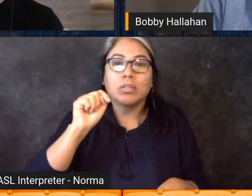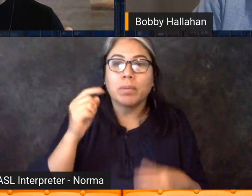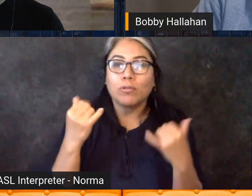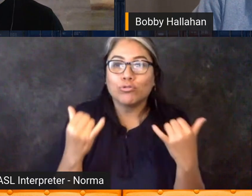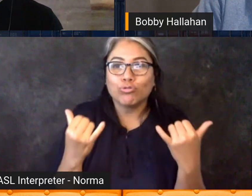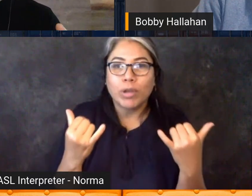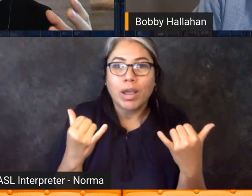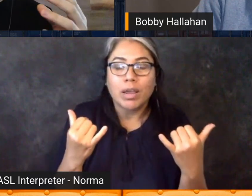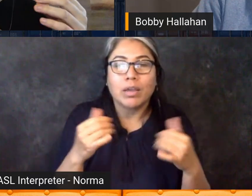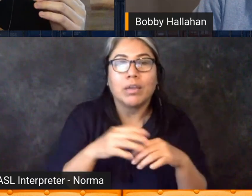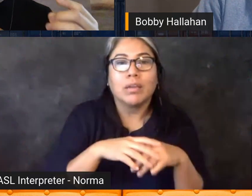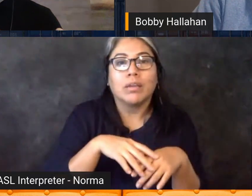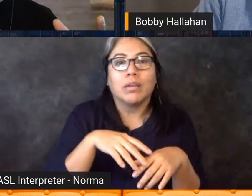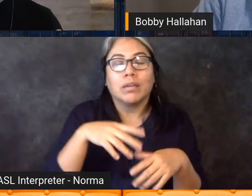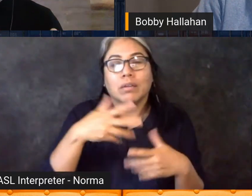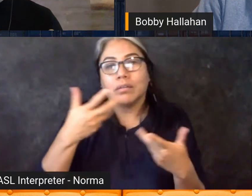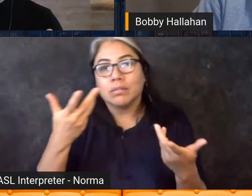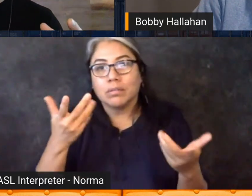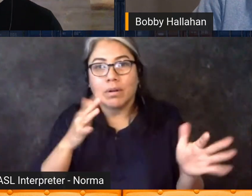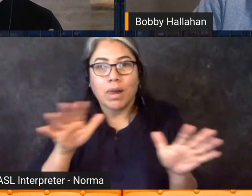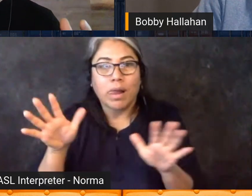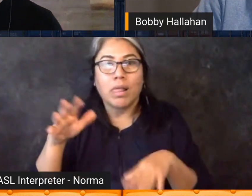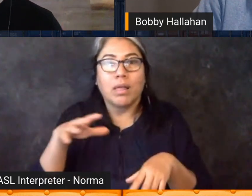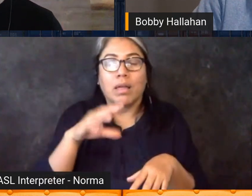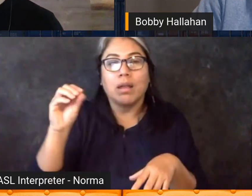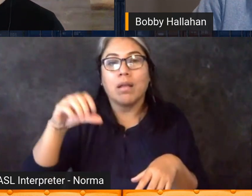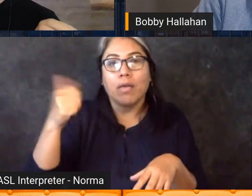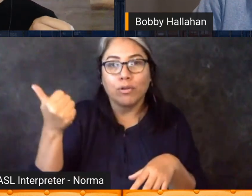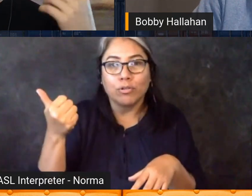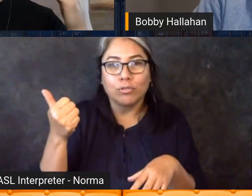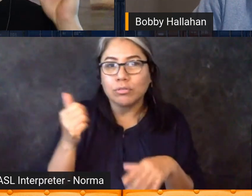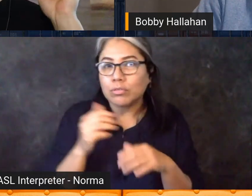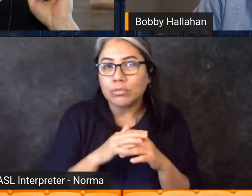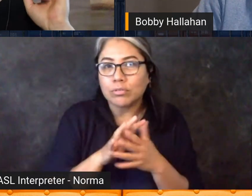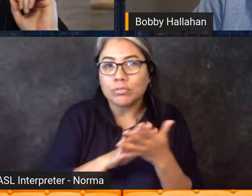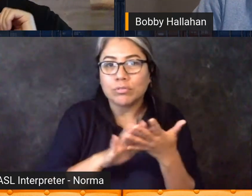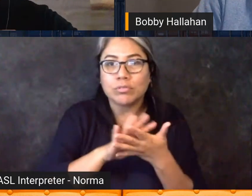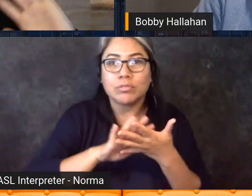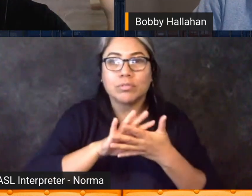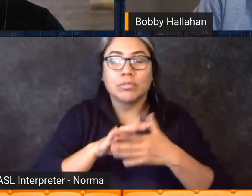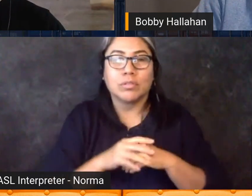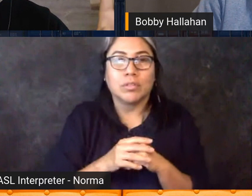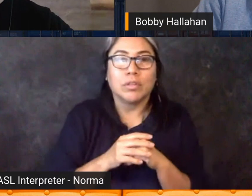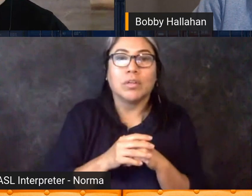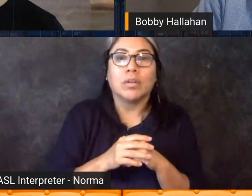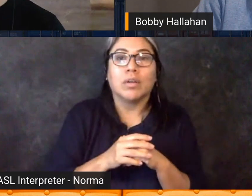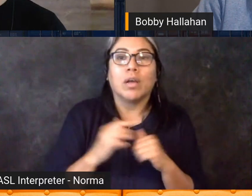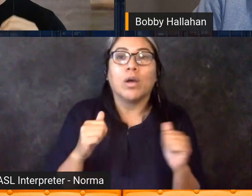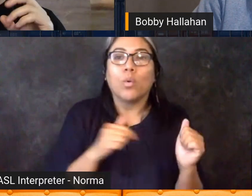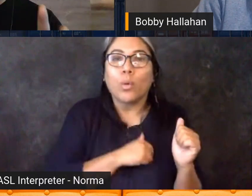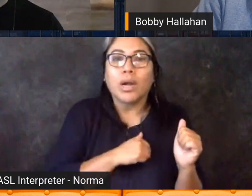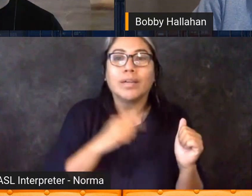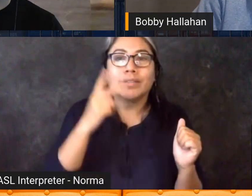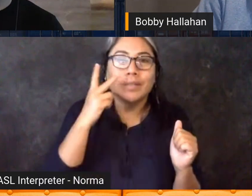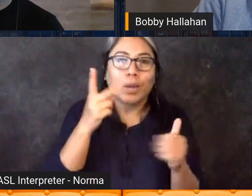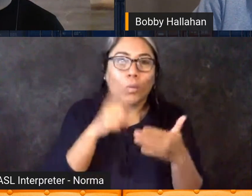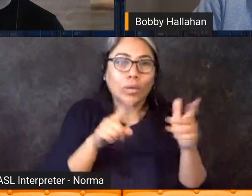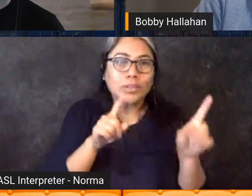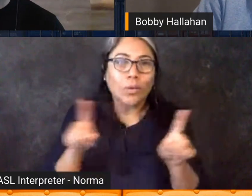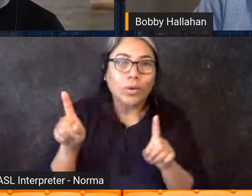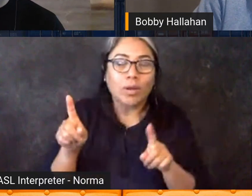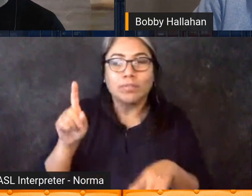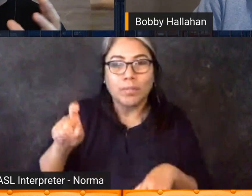see what's going on, how to make sure that things are working as you intend, because you can always send configuration or send an